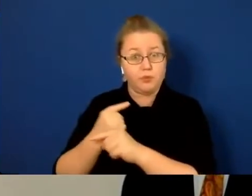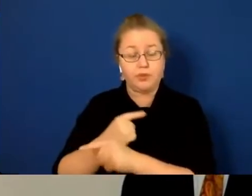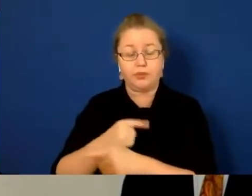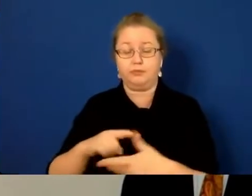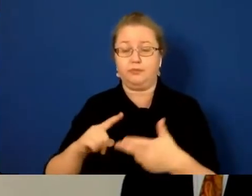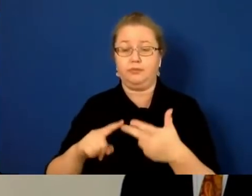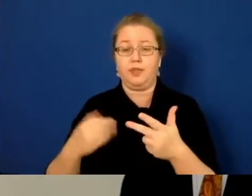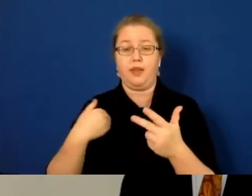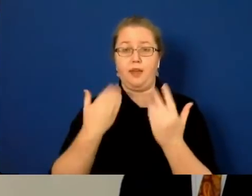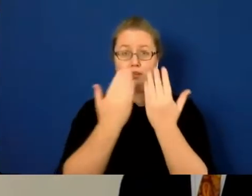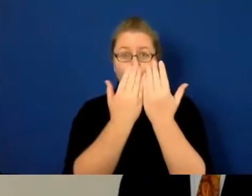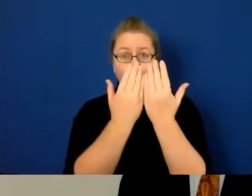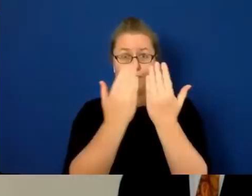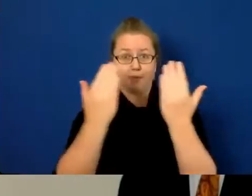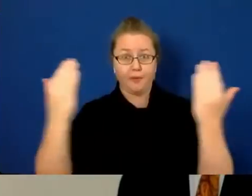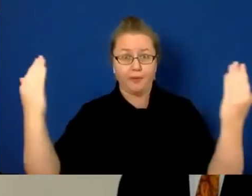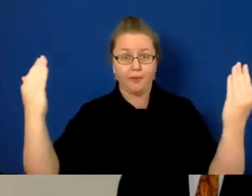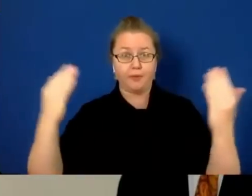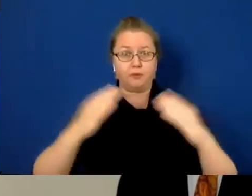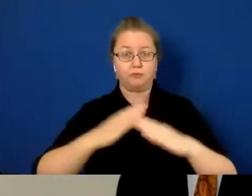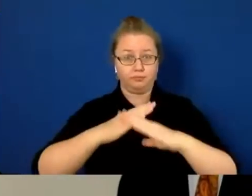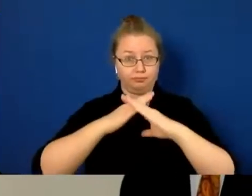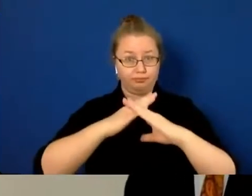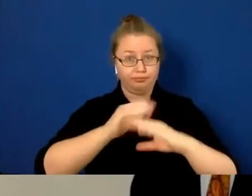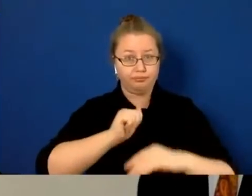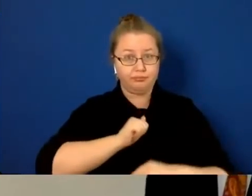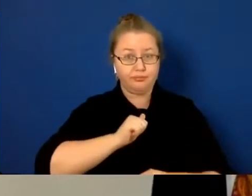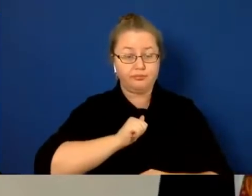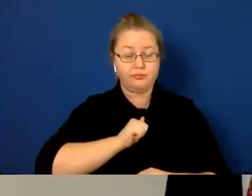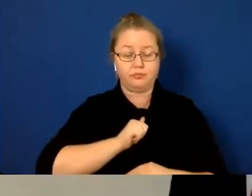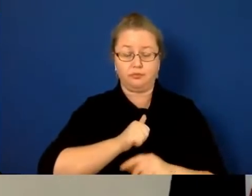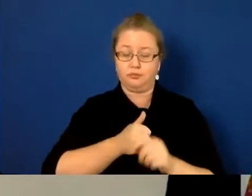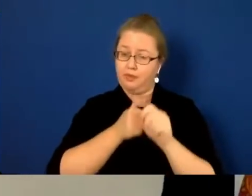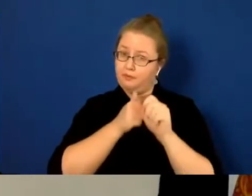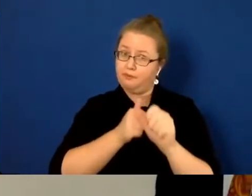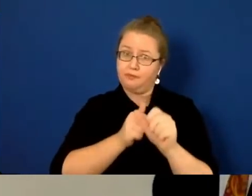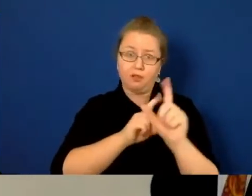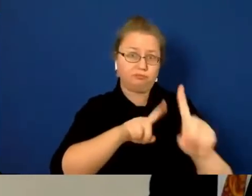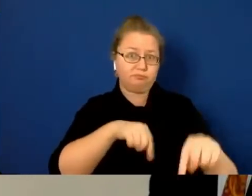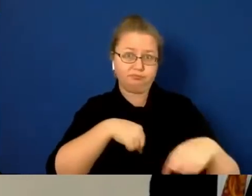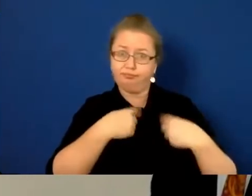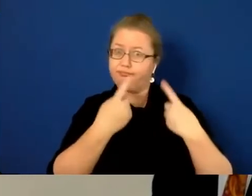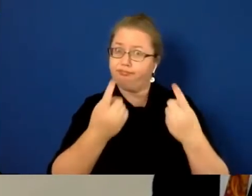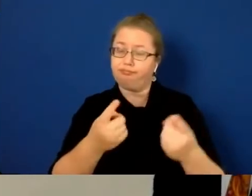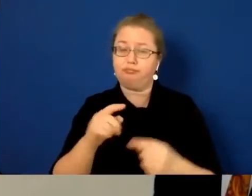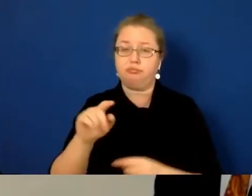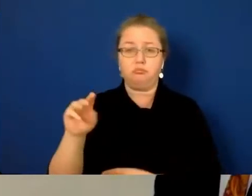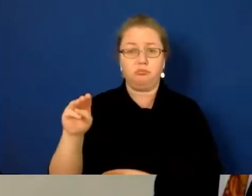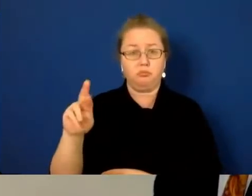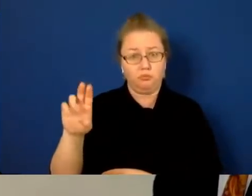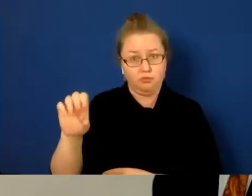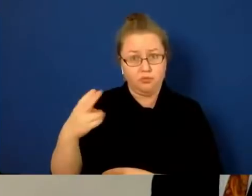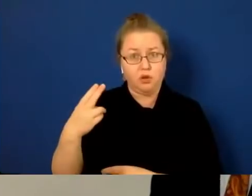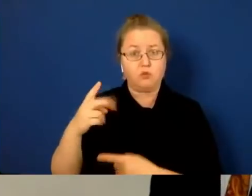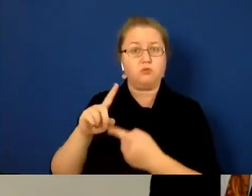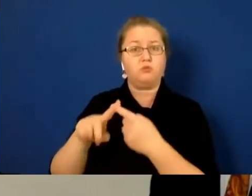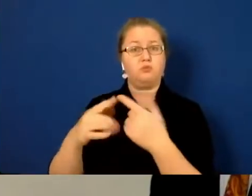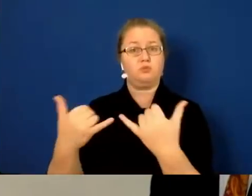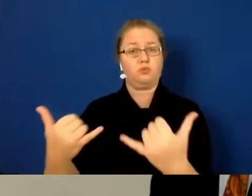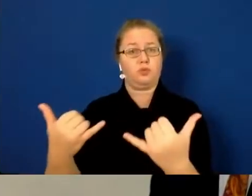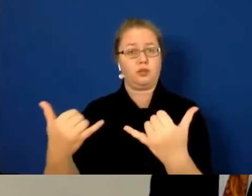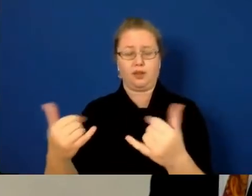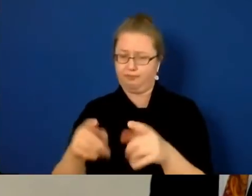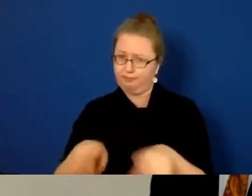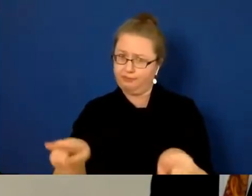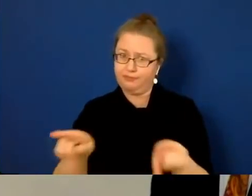have their COVID safety plan. And for those types of businesses, we know as well that WorkSafe BC has guidance that protects workers. So